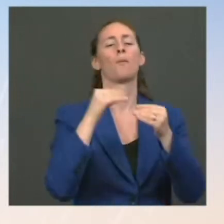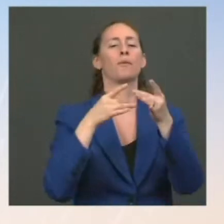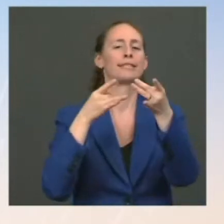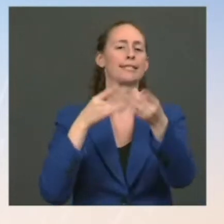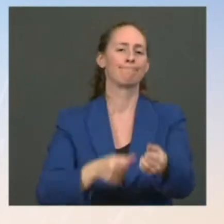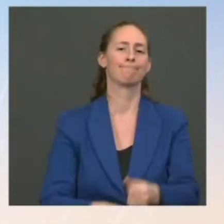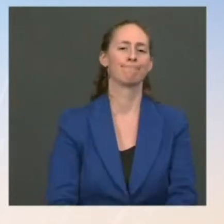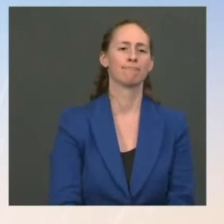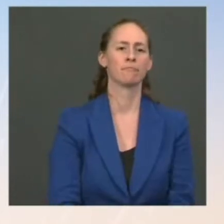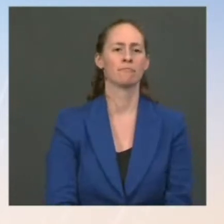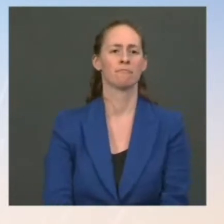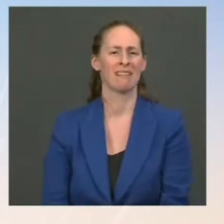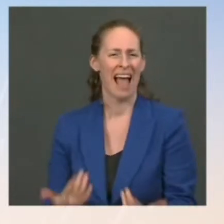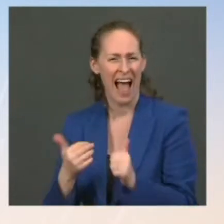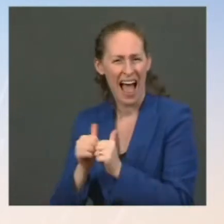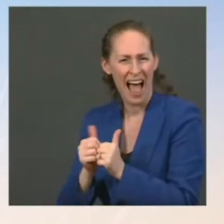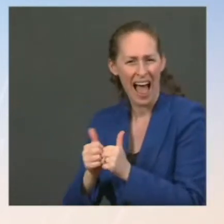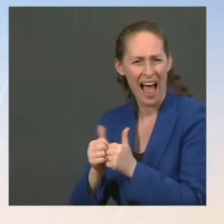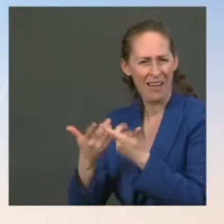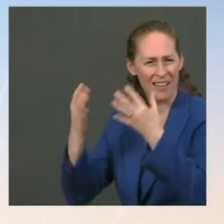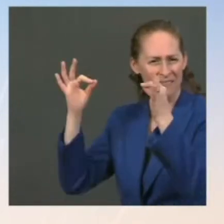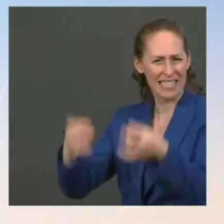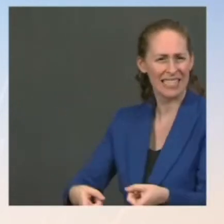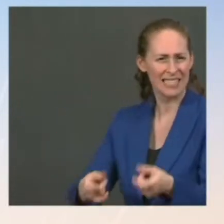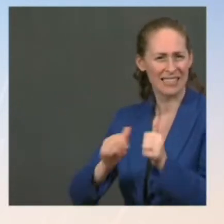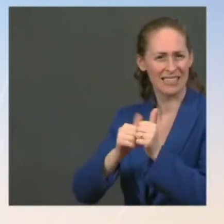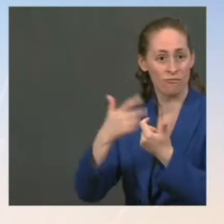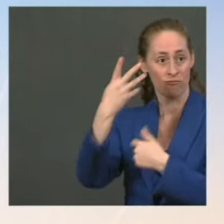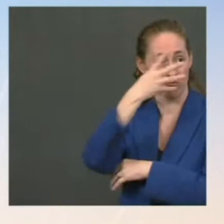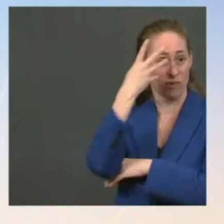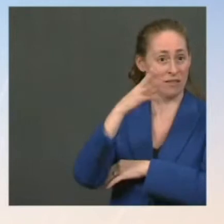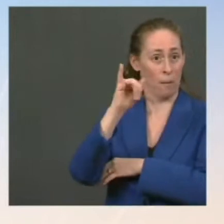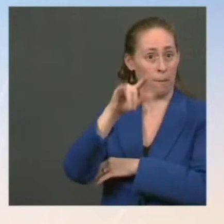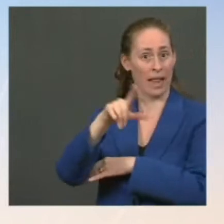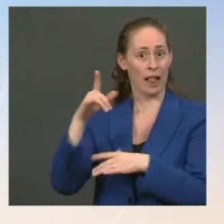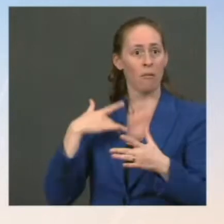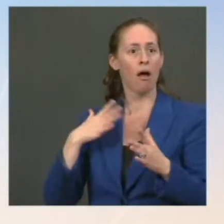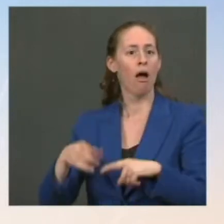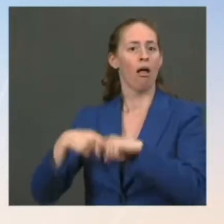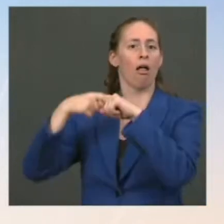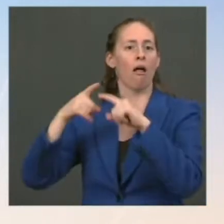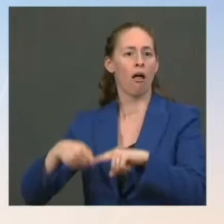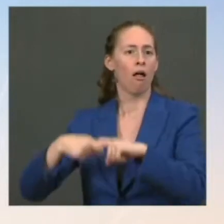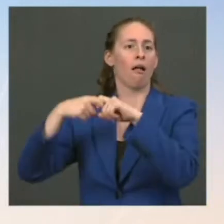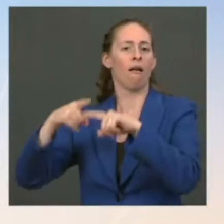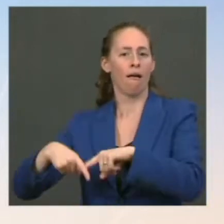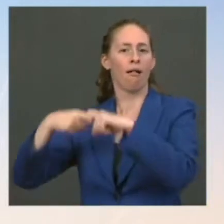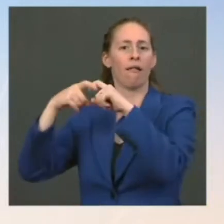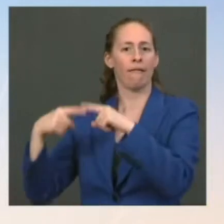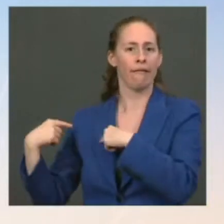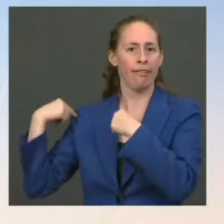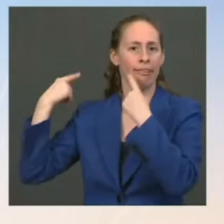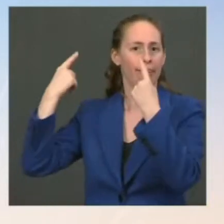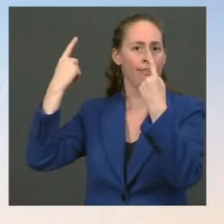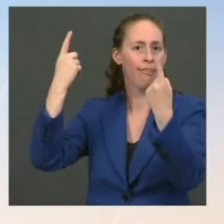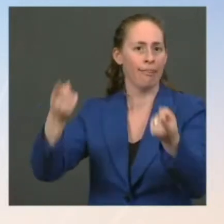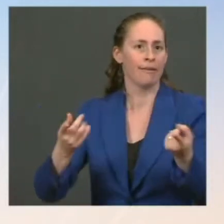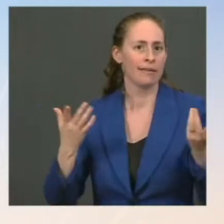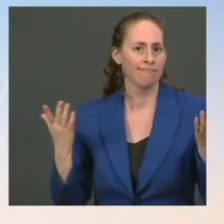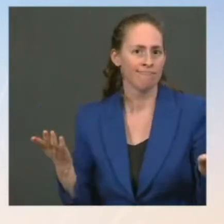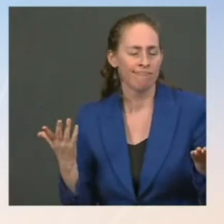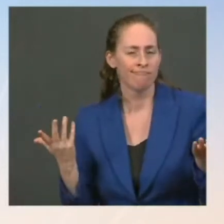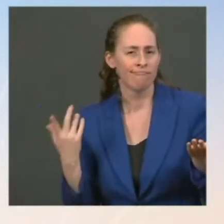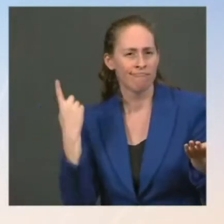when the immigration bill has been, stalled in Congress since the president took office. It's been tough to even get something like roads and